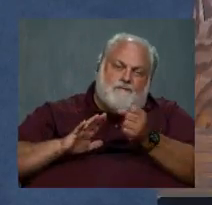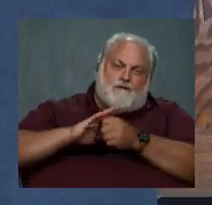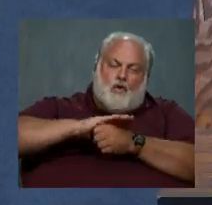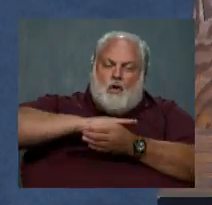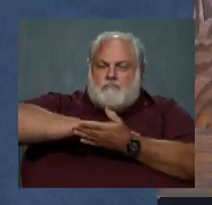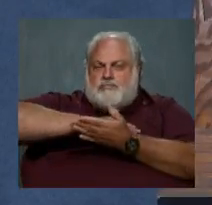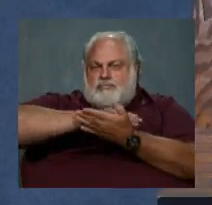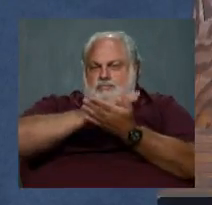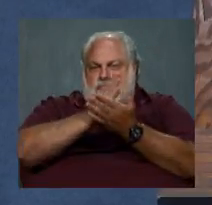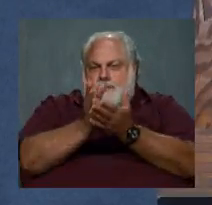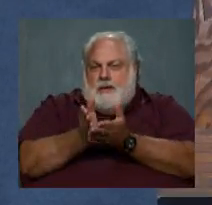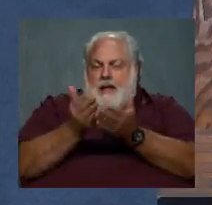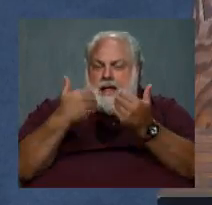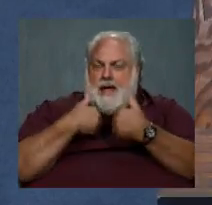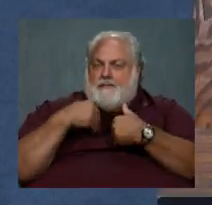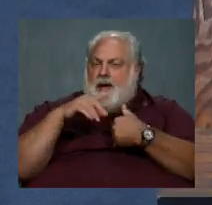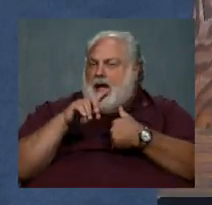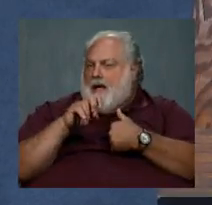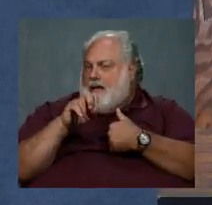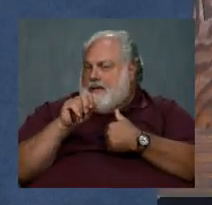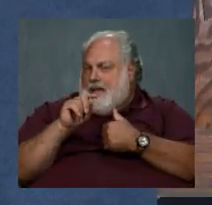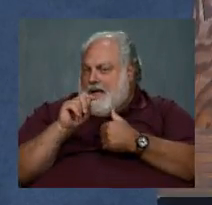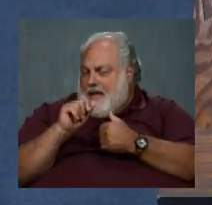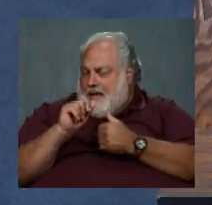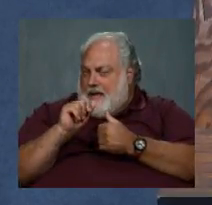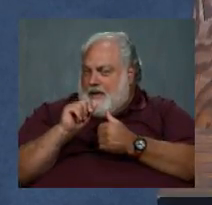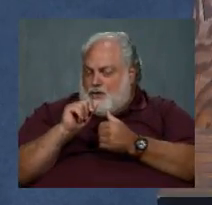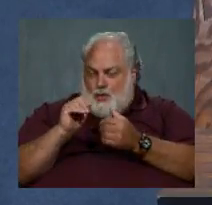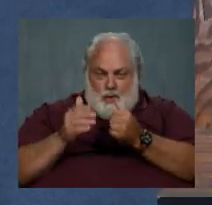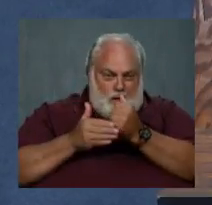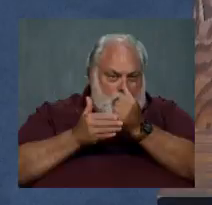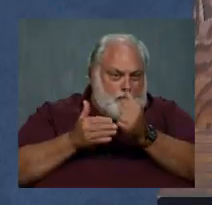and hopefully have y'all some data to really determine whether it's